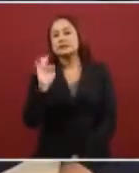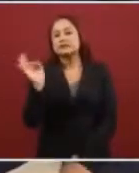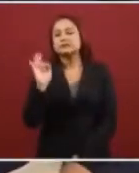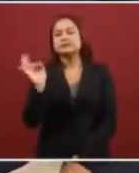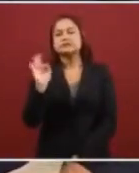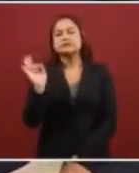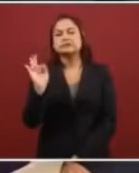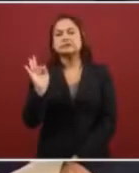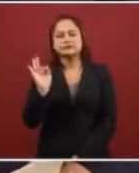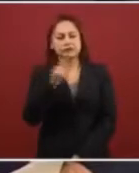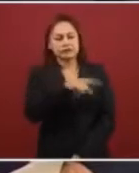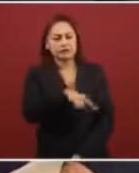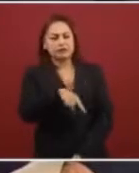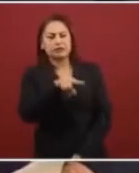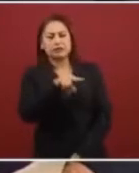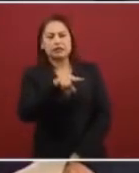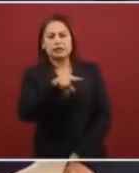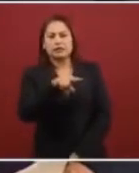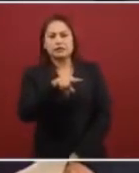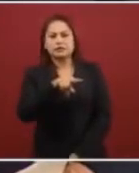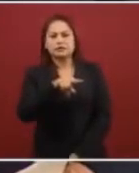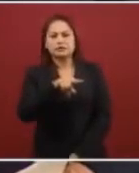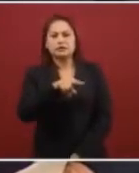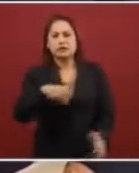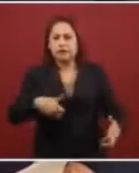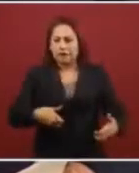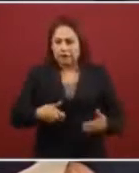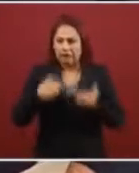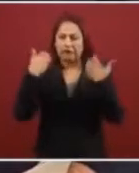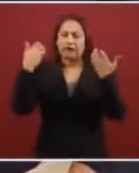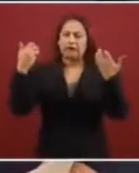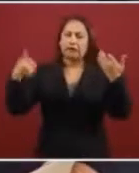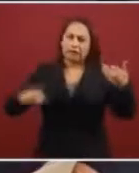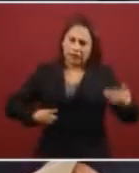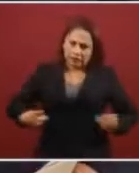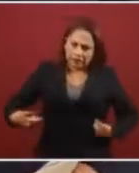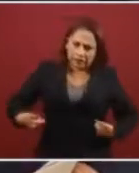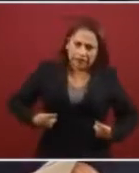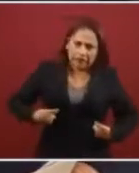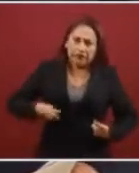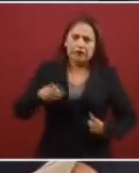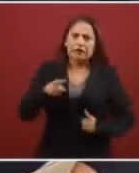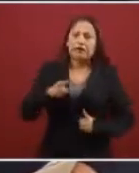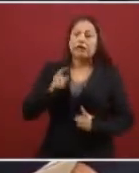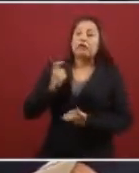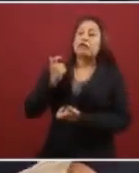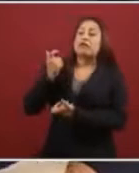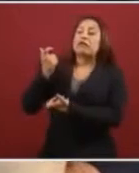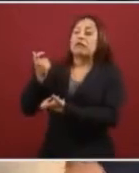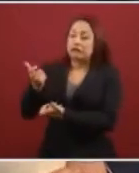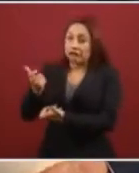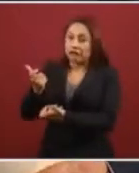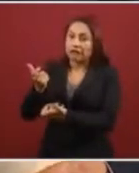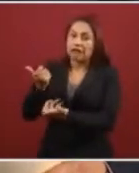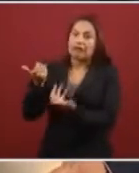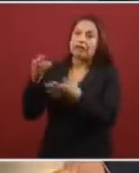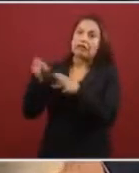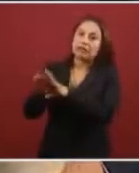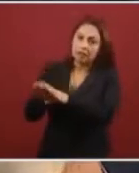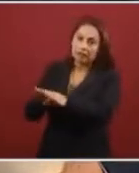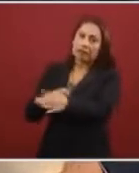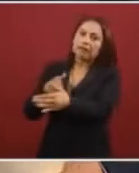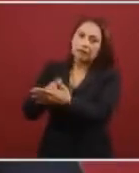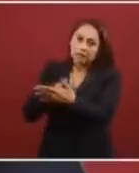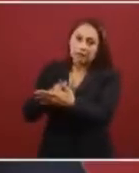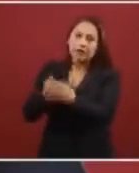existan bloqueos, like if there's a blocking or blockage, inconformidades, or inconformities, o protestas, or